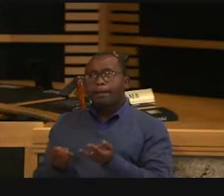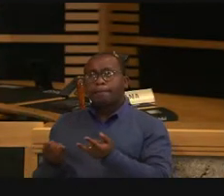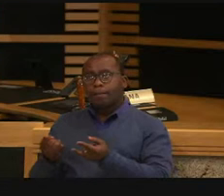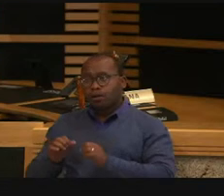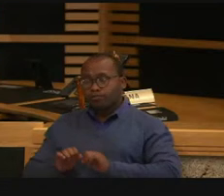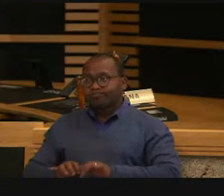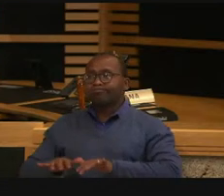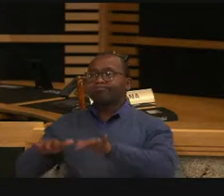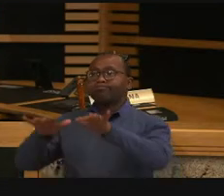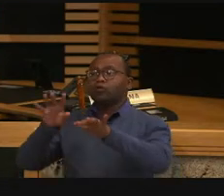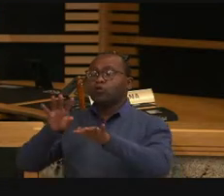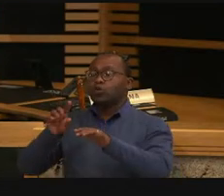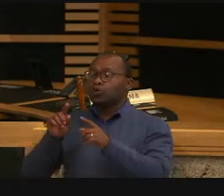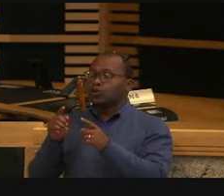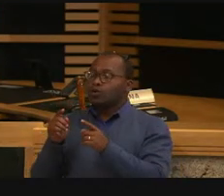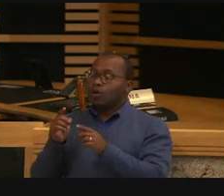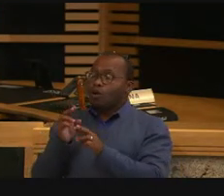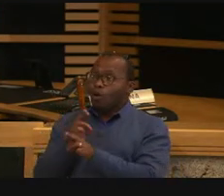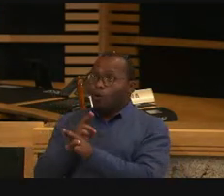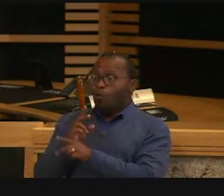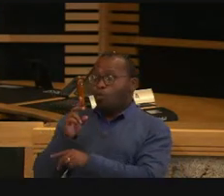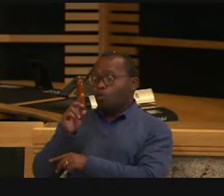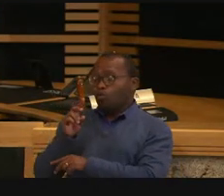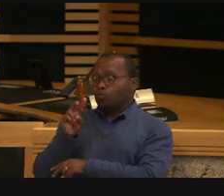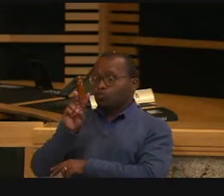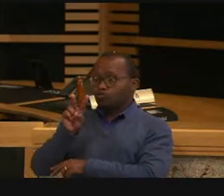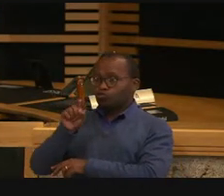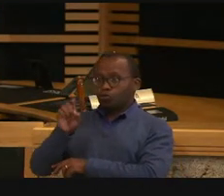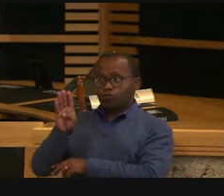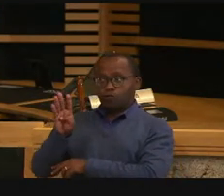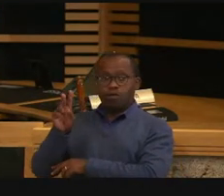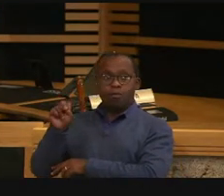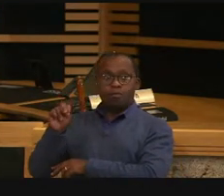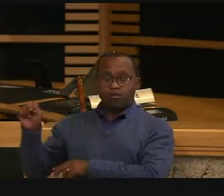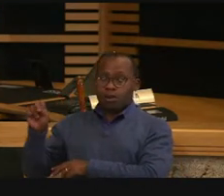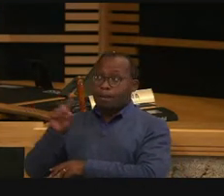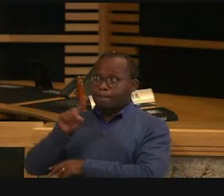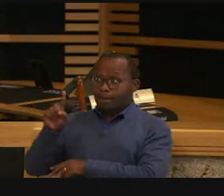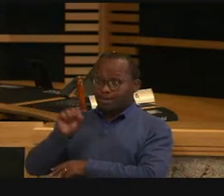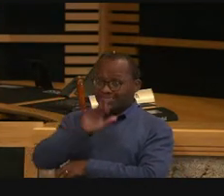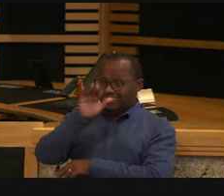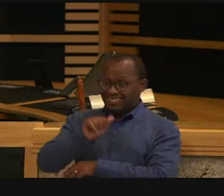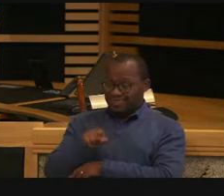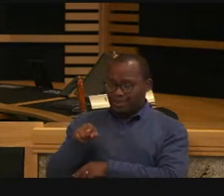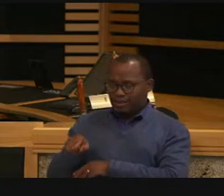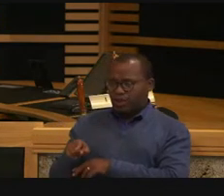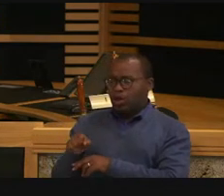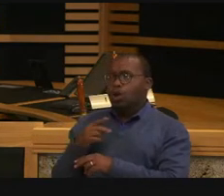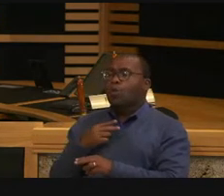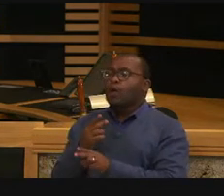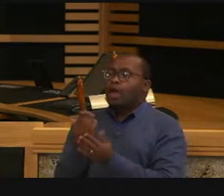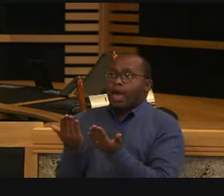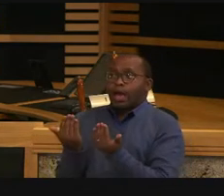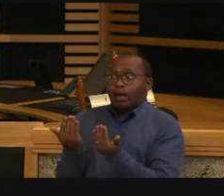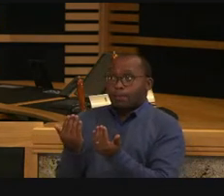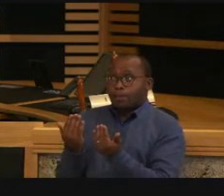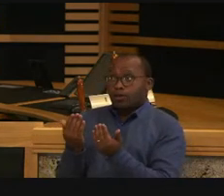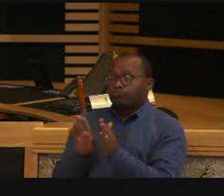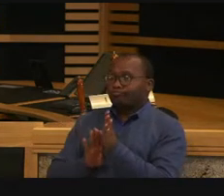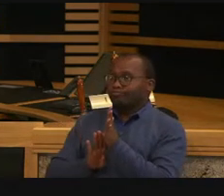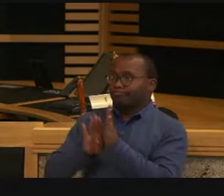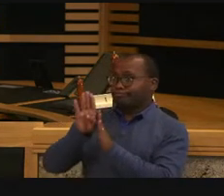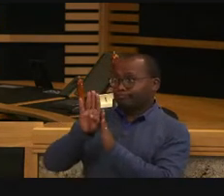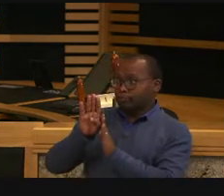billion last year. The recreational cannabis market in South Africa is expected to reach $1.2 billion this